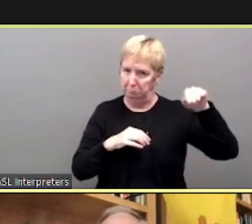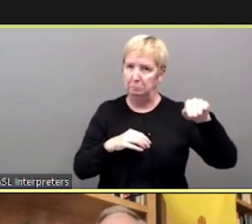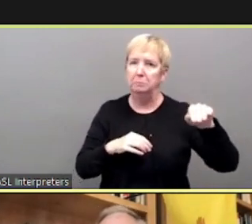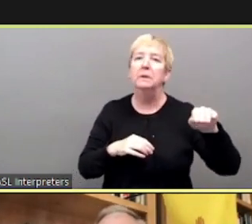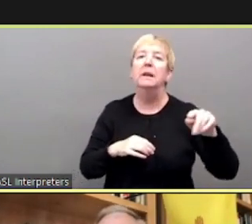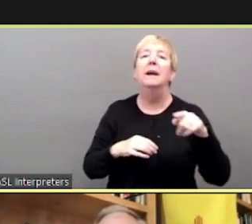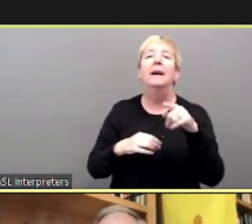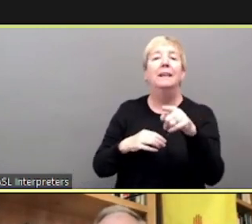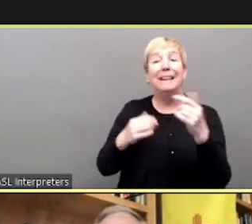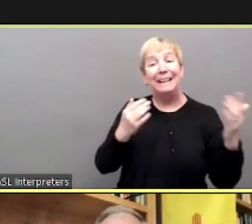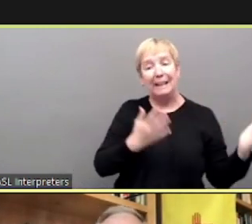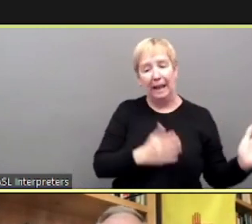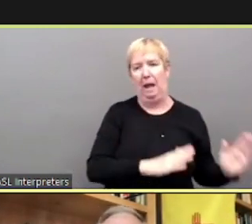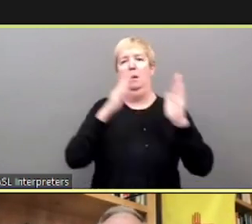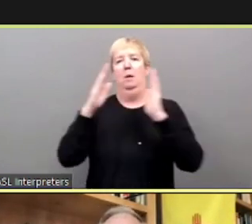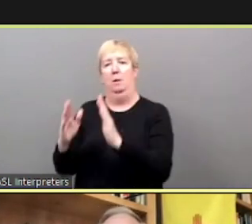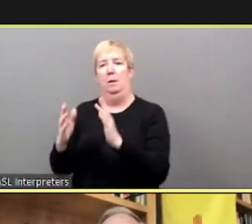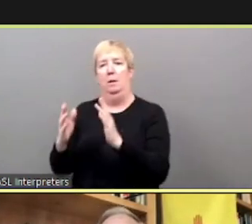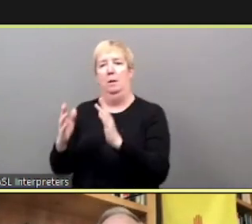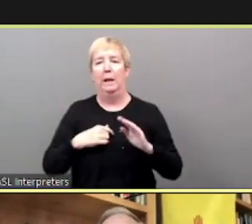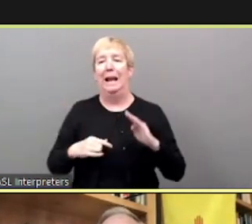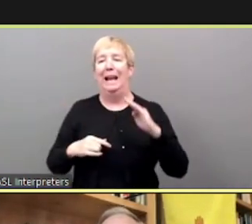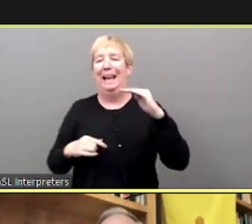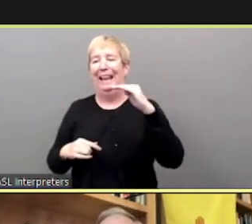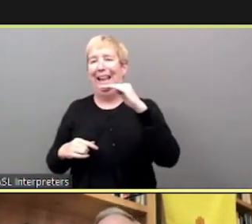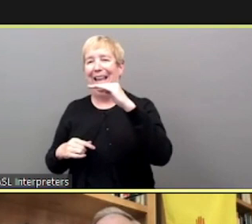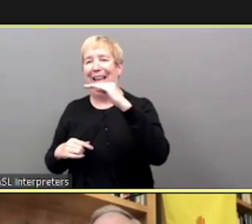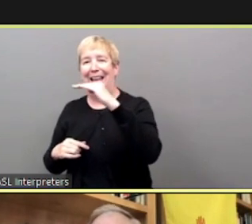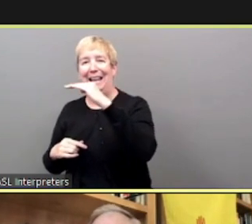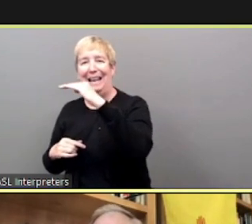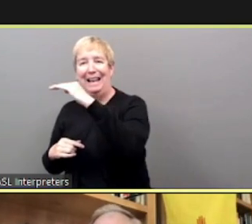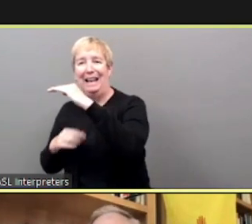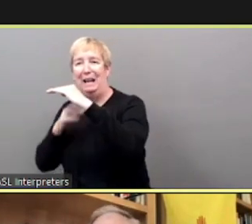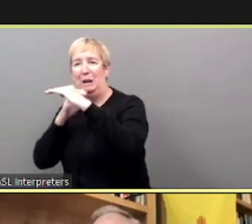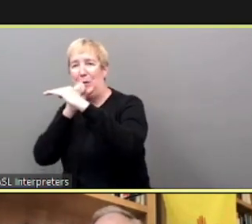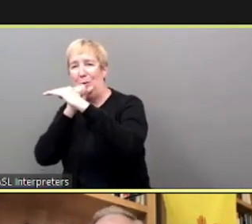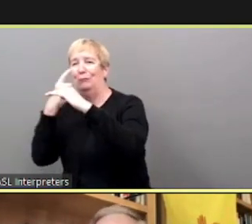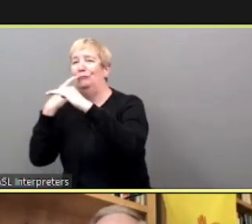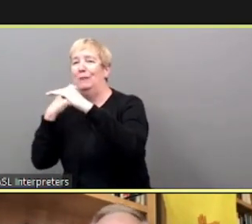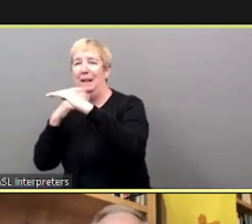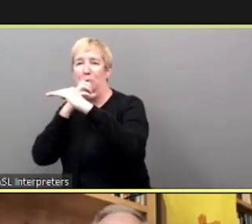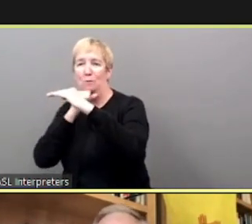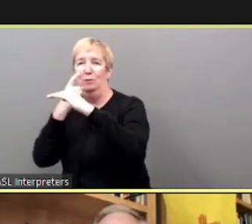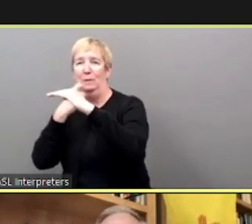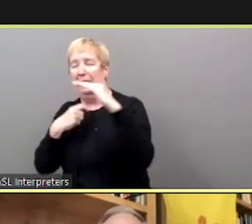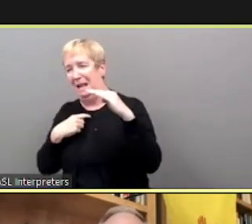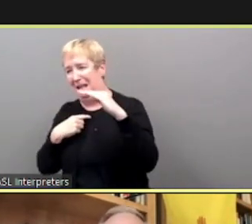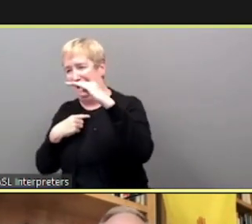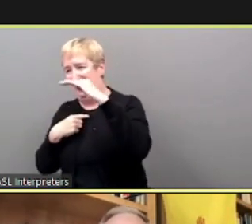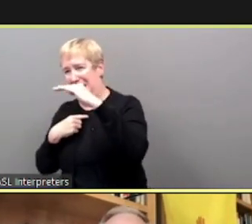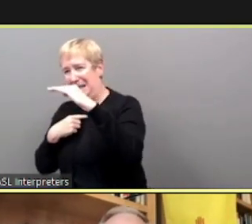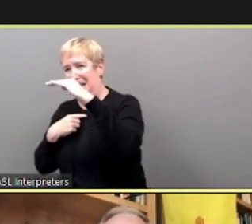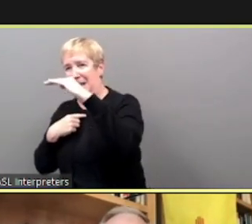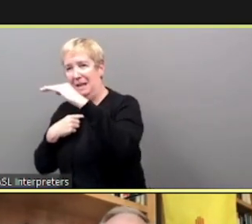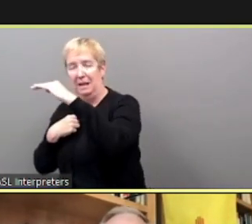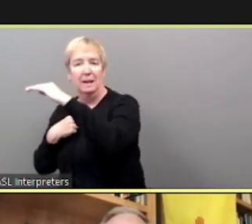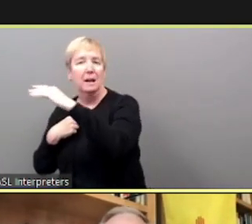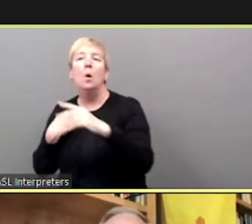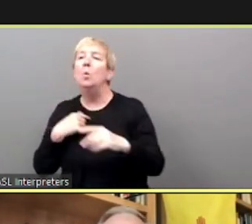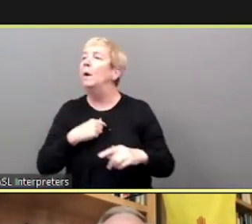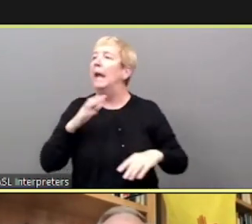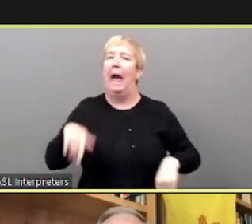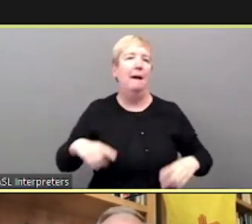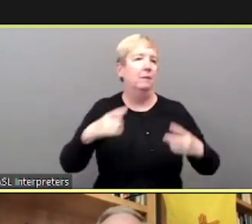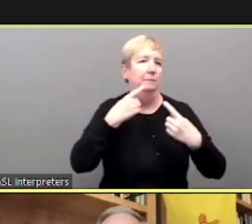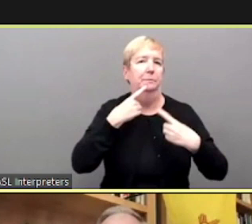skating right on the line between crisis standards of care contingency level 2. We have not invoked